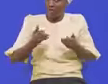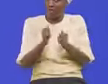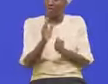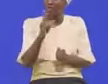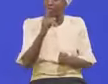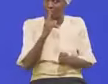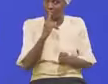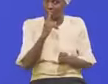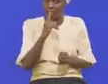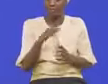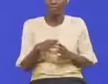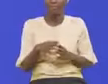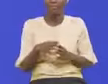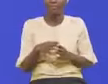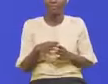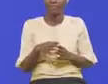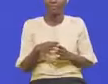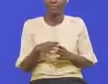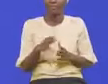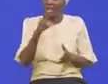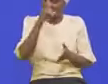Ne le ʋua me kple wo nu.